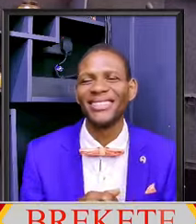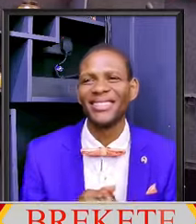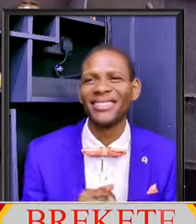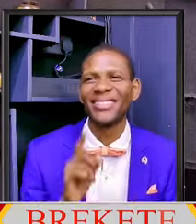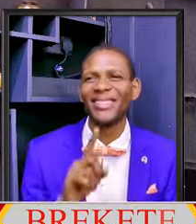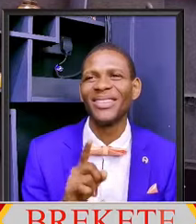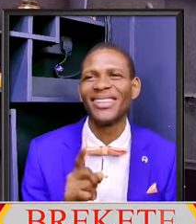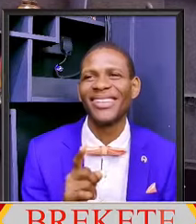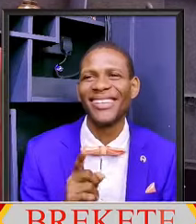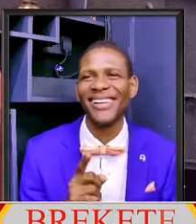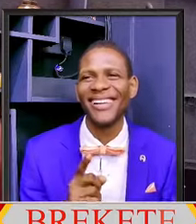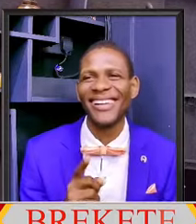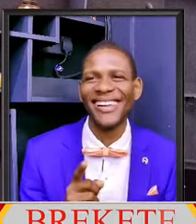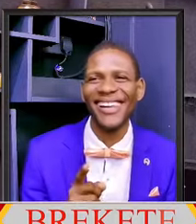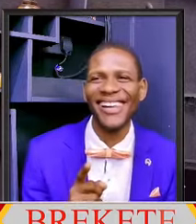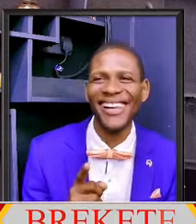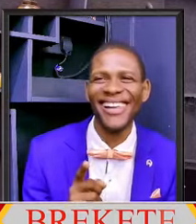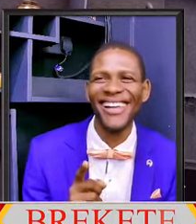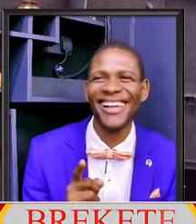One.